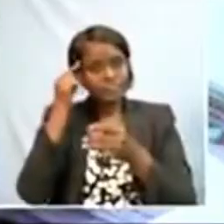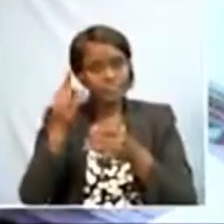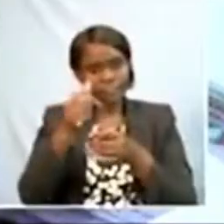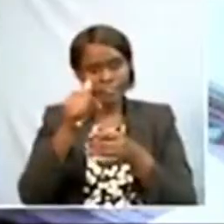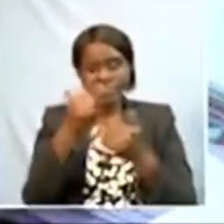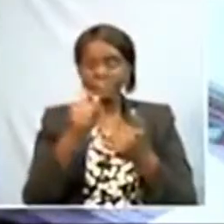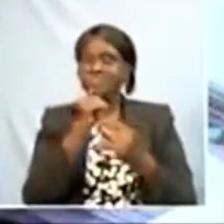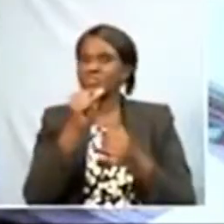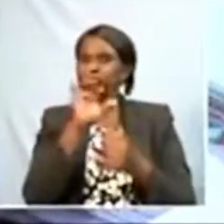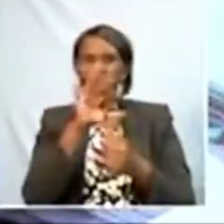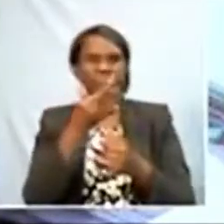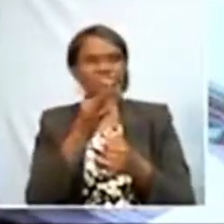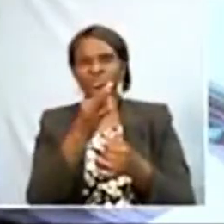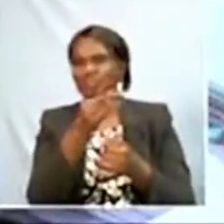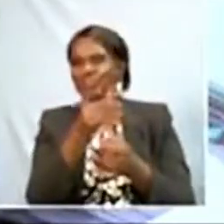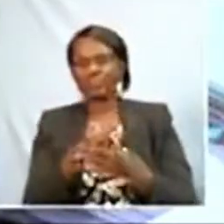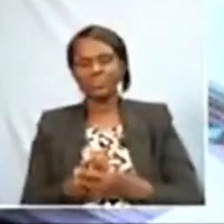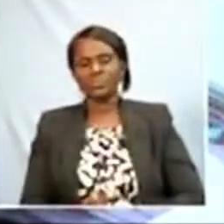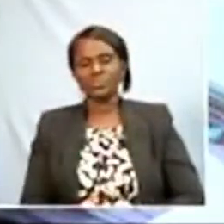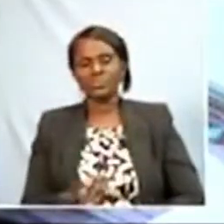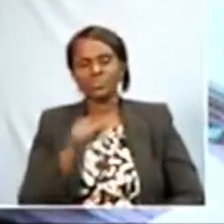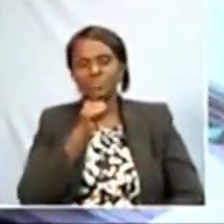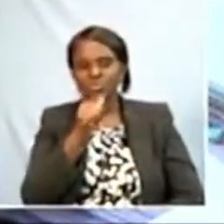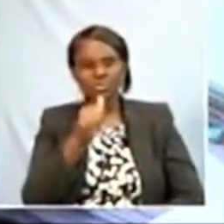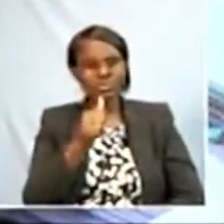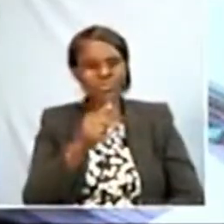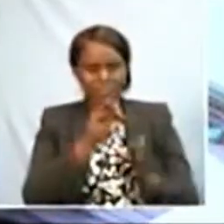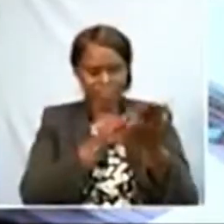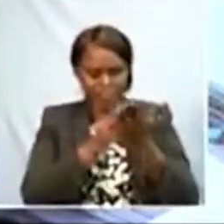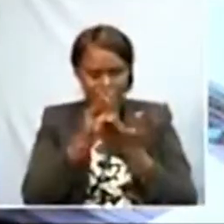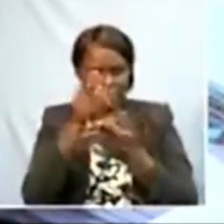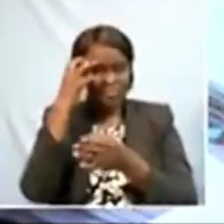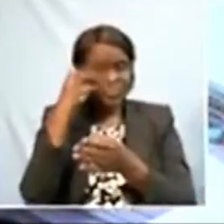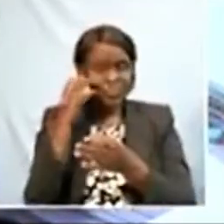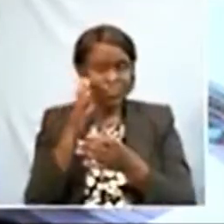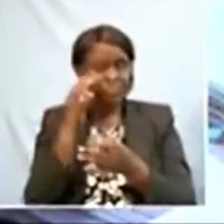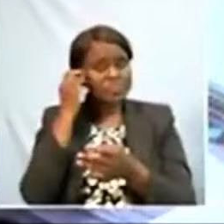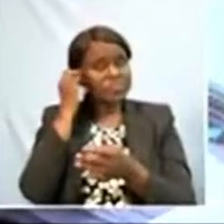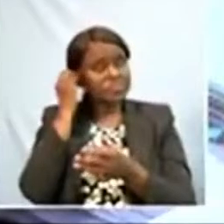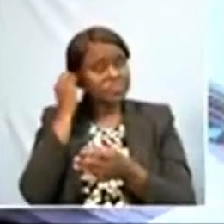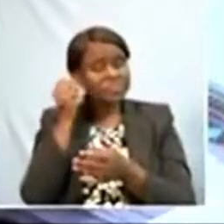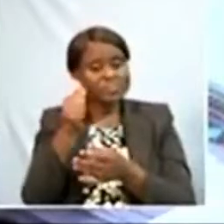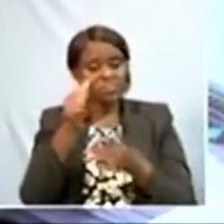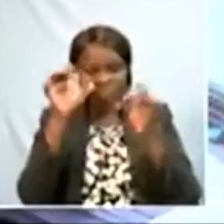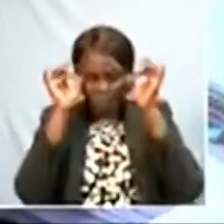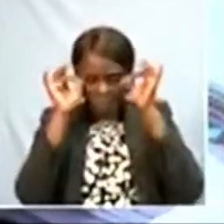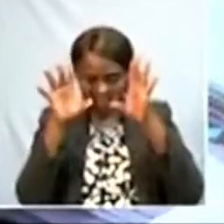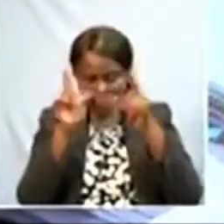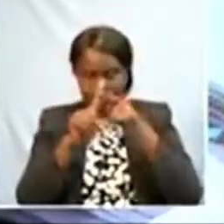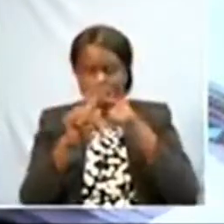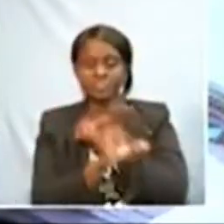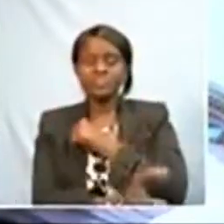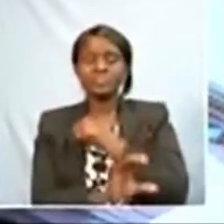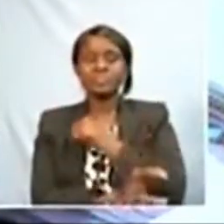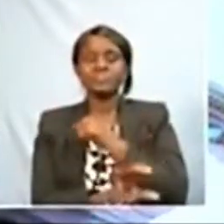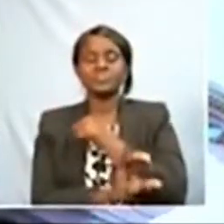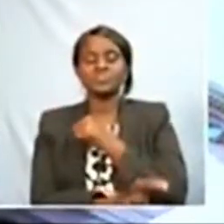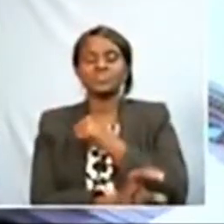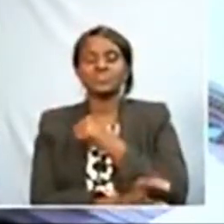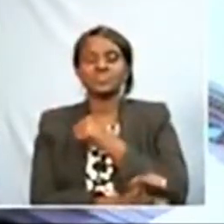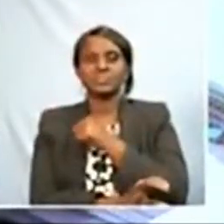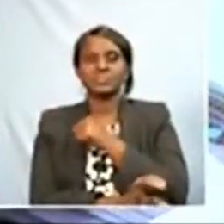are being unfair. You are not sincere officers. You are a danger to the country.